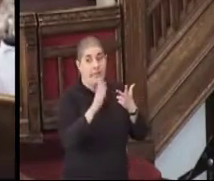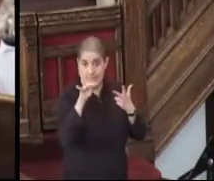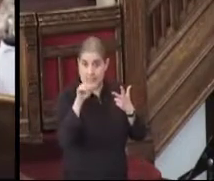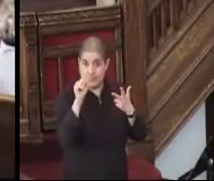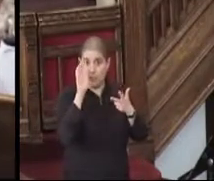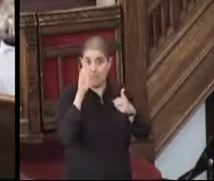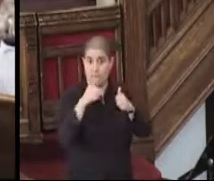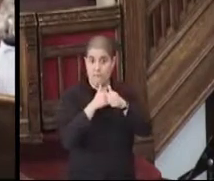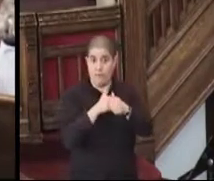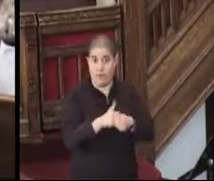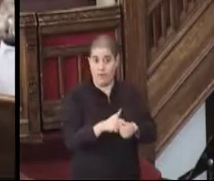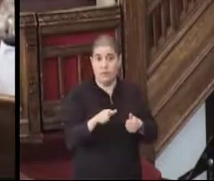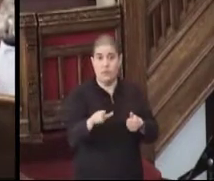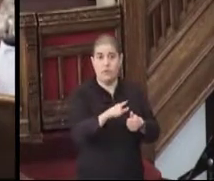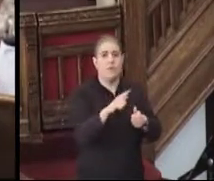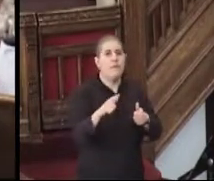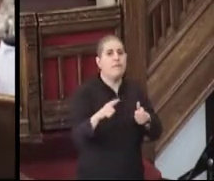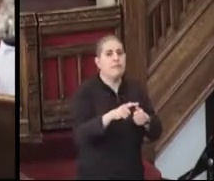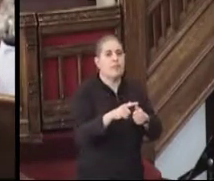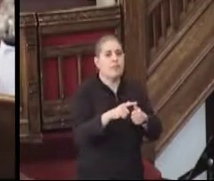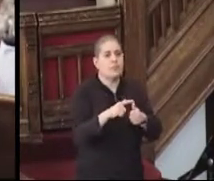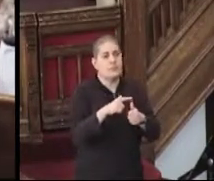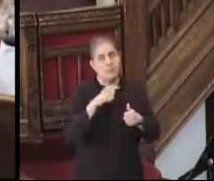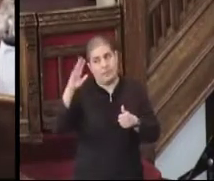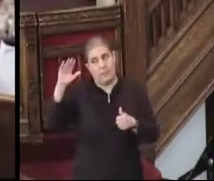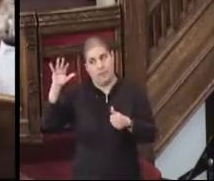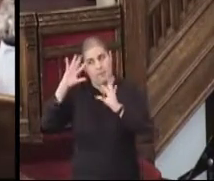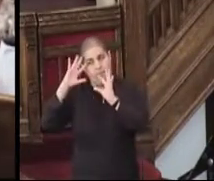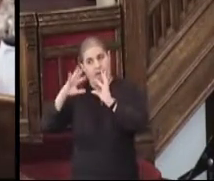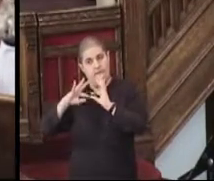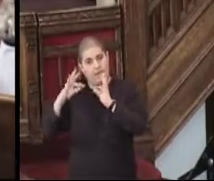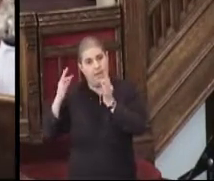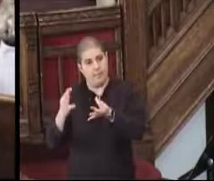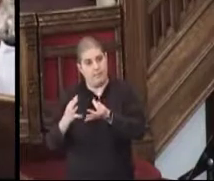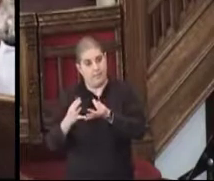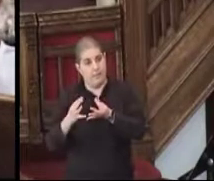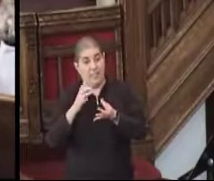you, but first let me go and say goodbye to my family.